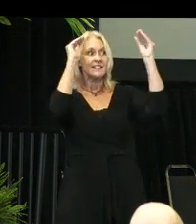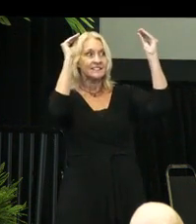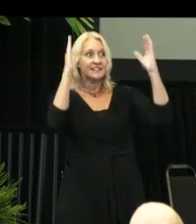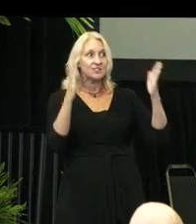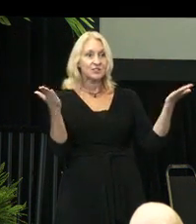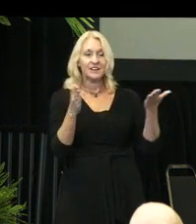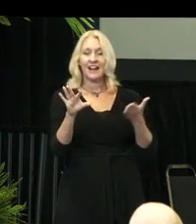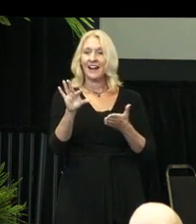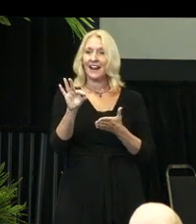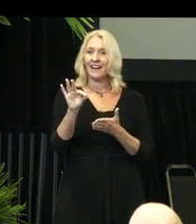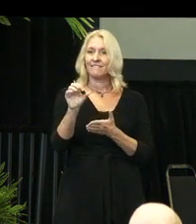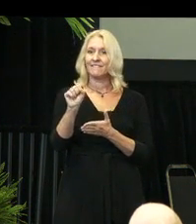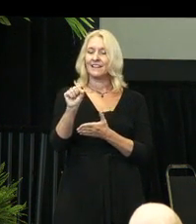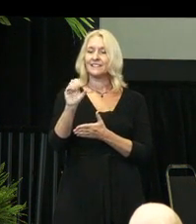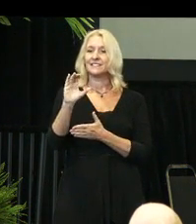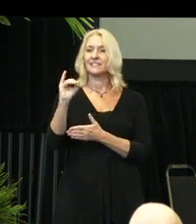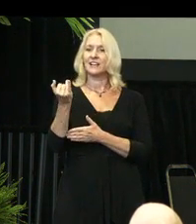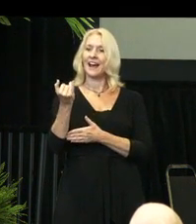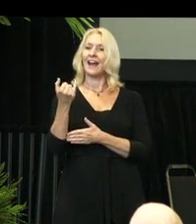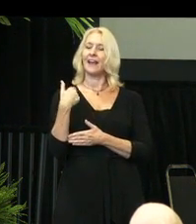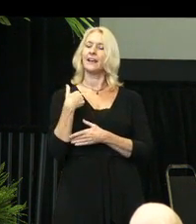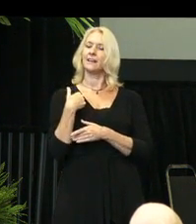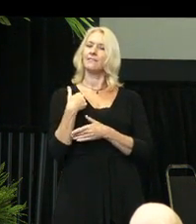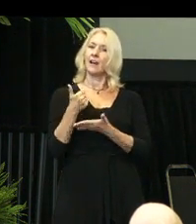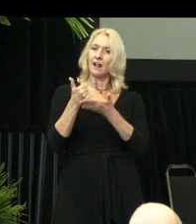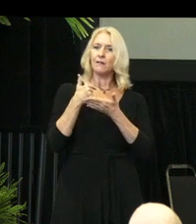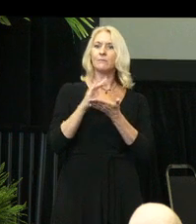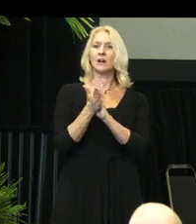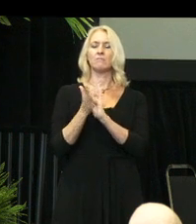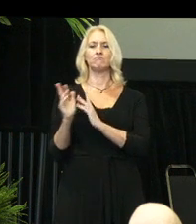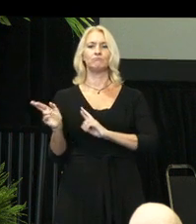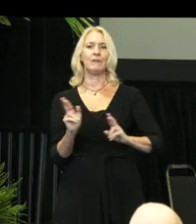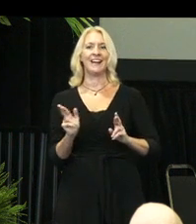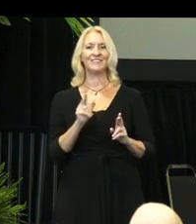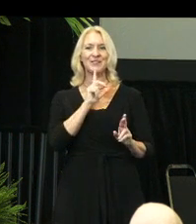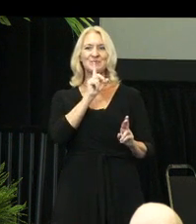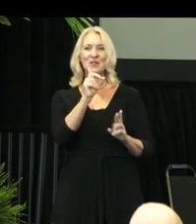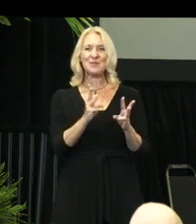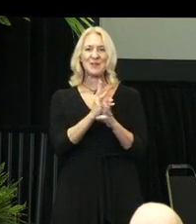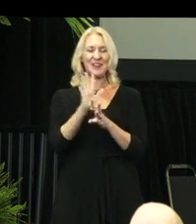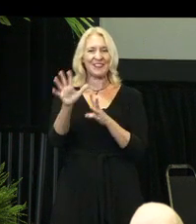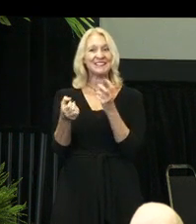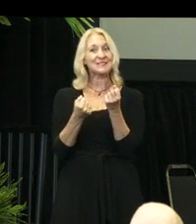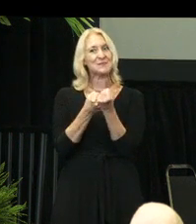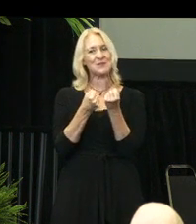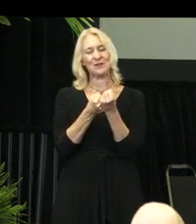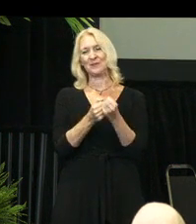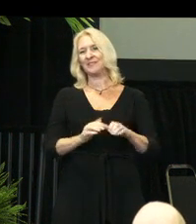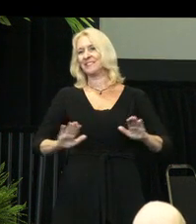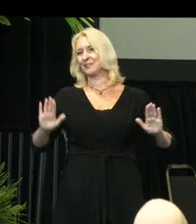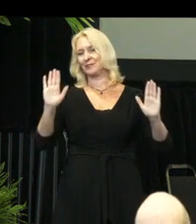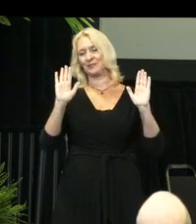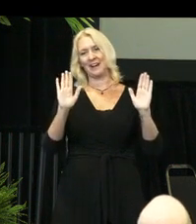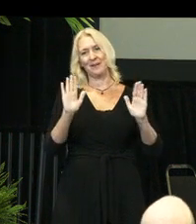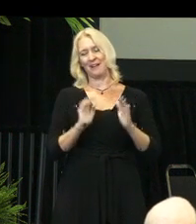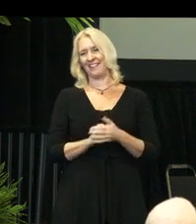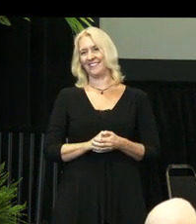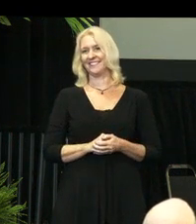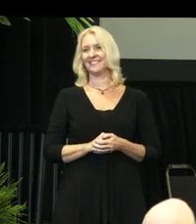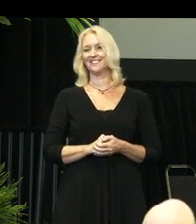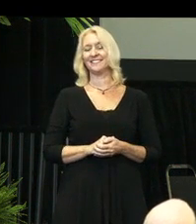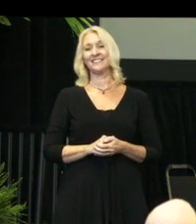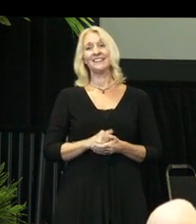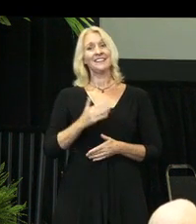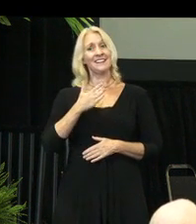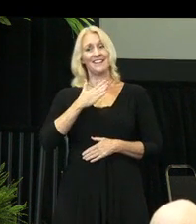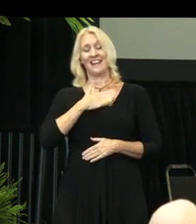have prepared me for going out into the real world. Their support was incredible. They were happy to